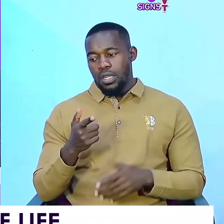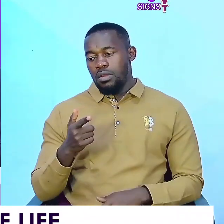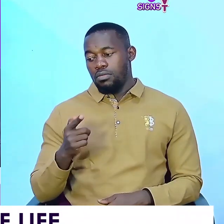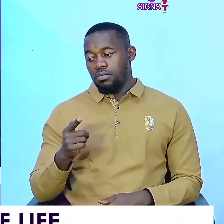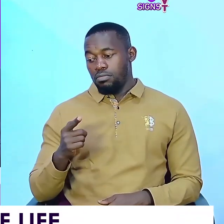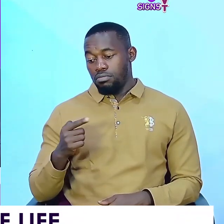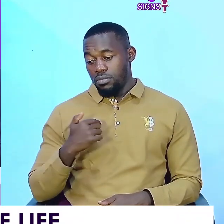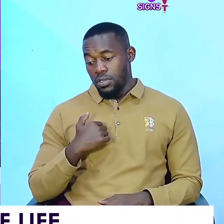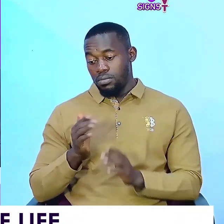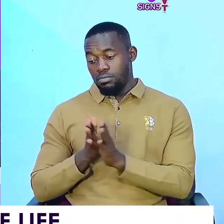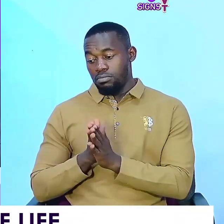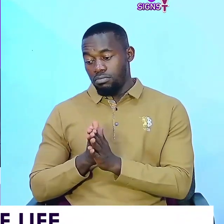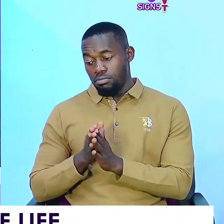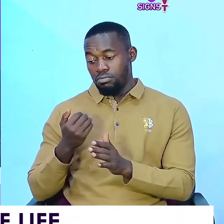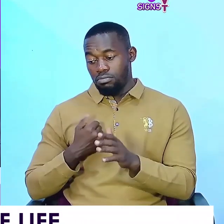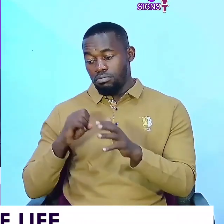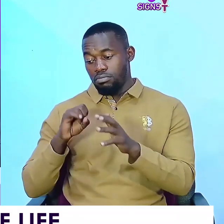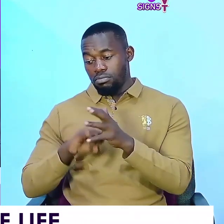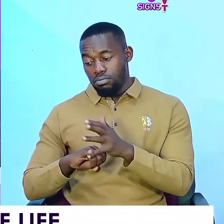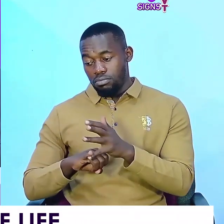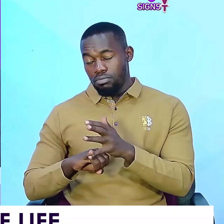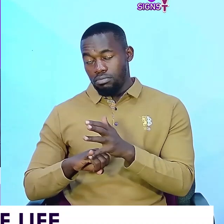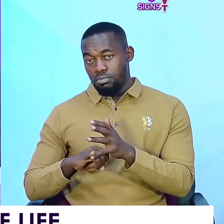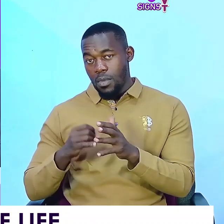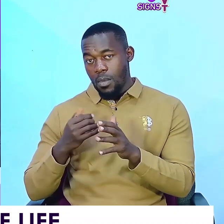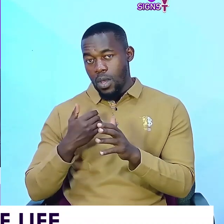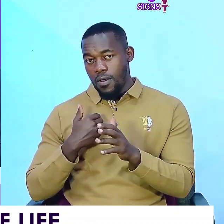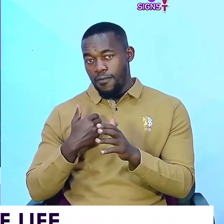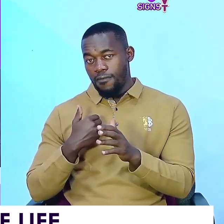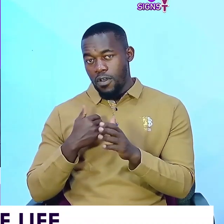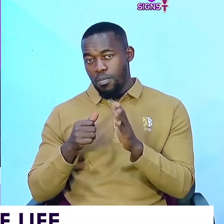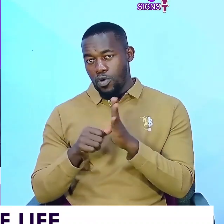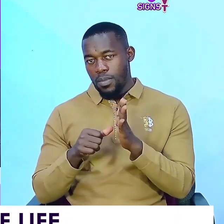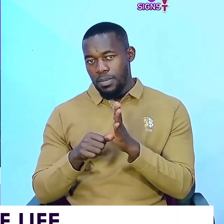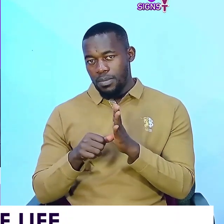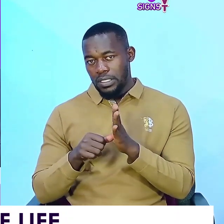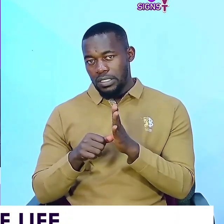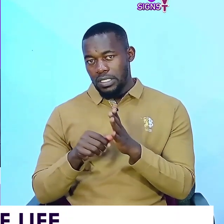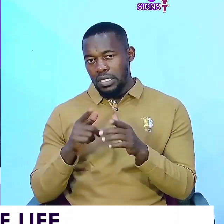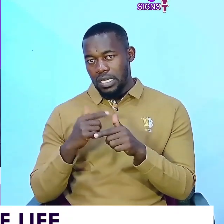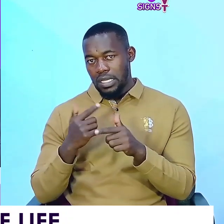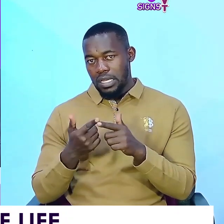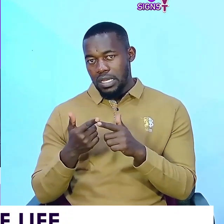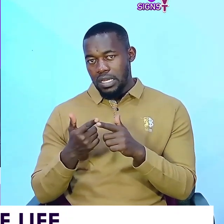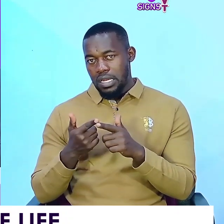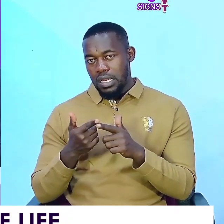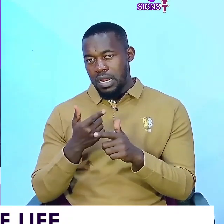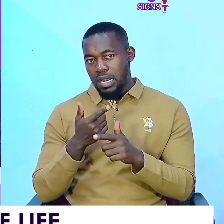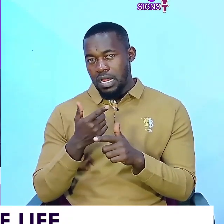you cross this boundary, maybe you hit me or you slap me, or the man says you abuse me or